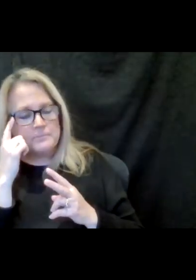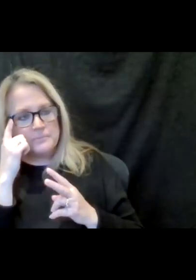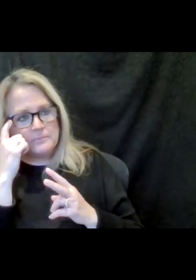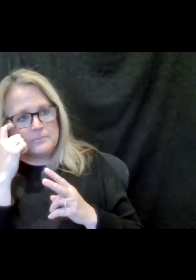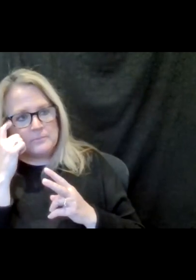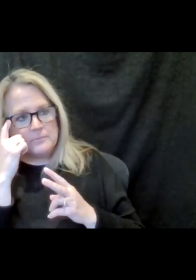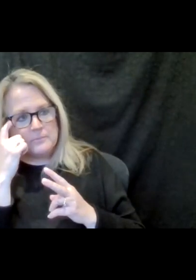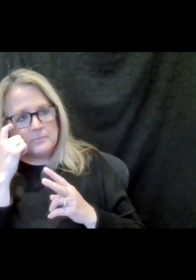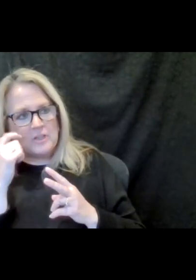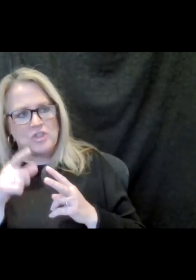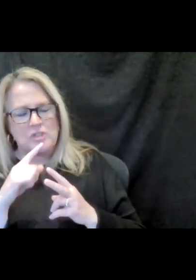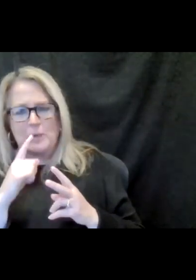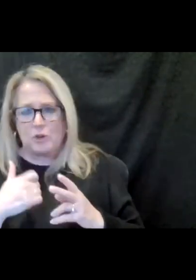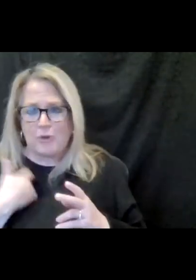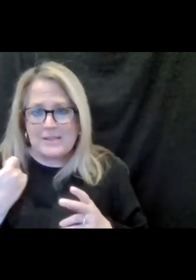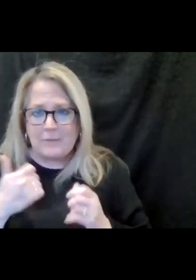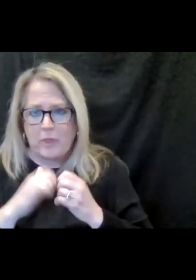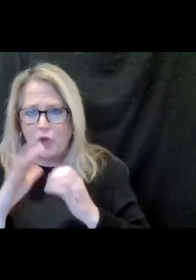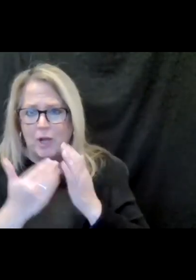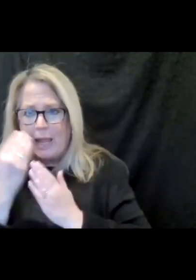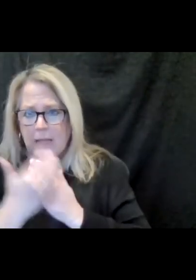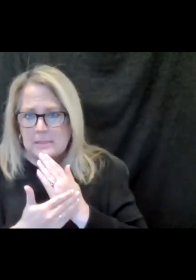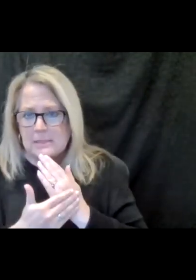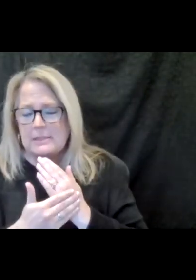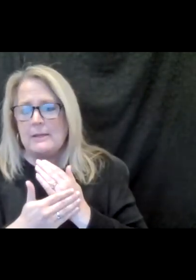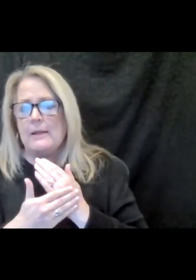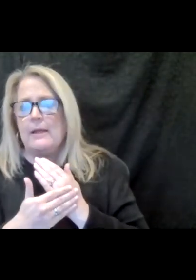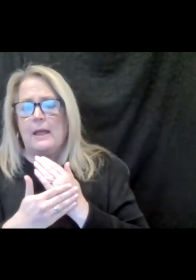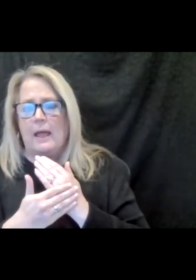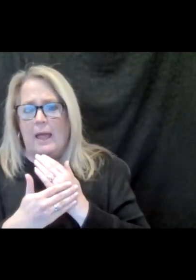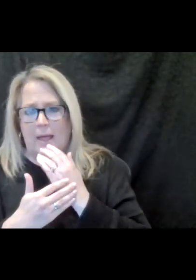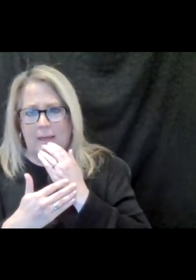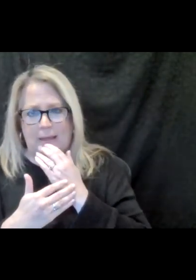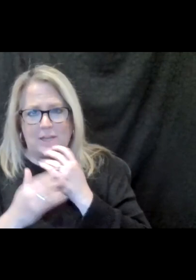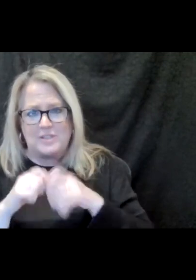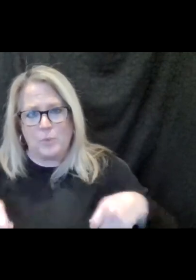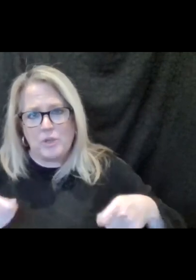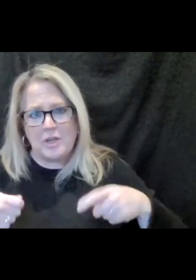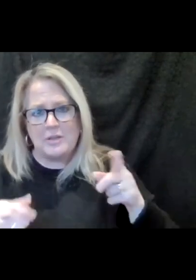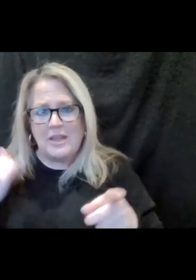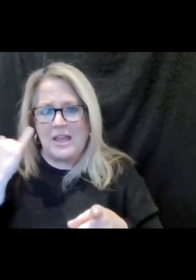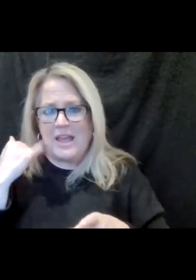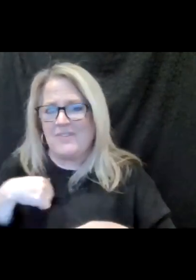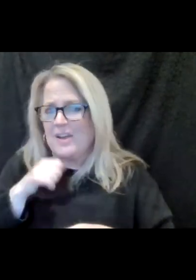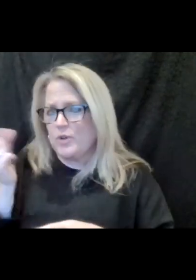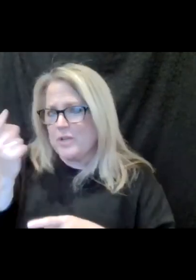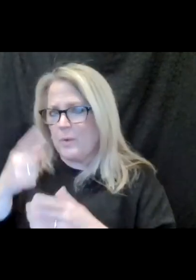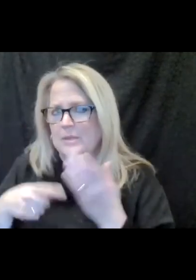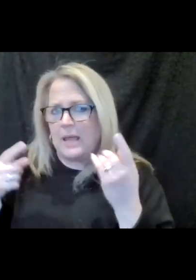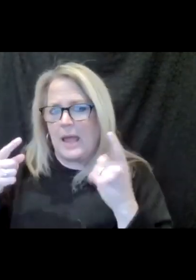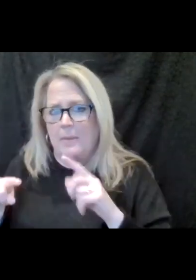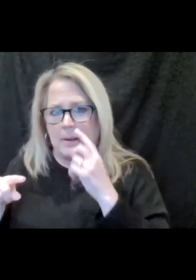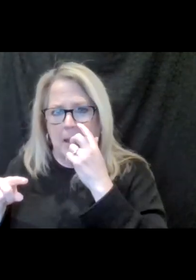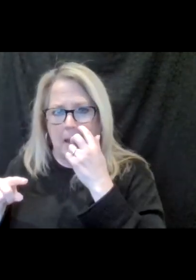She tends to be pretty aggressive with her hands. And she's in a wheelchair. Yeah. If I don't understand what's happening around me, I will